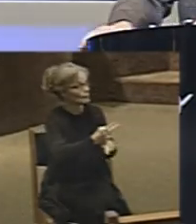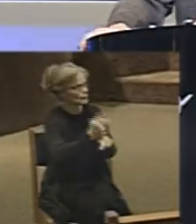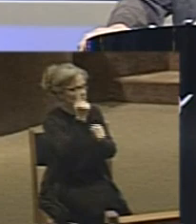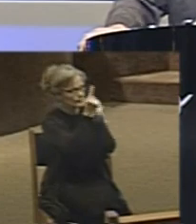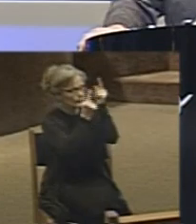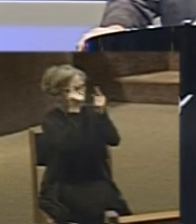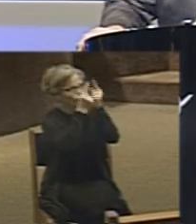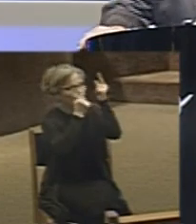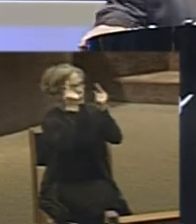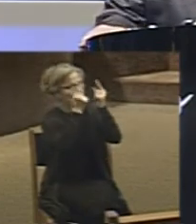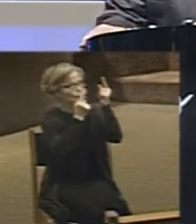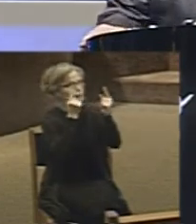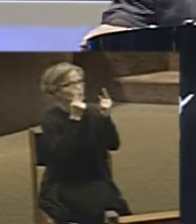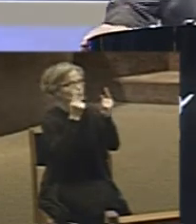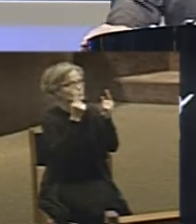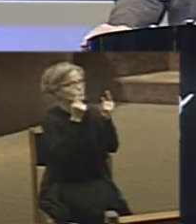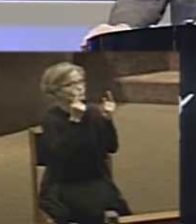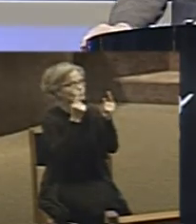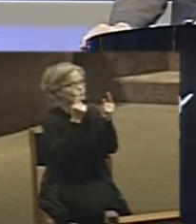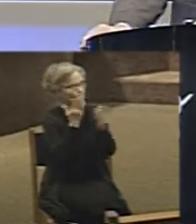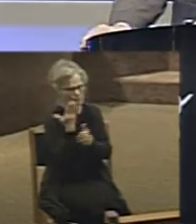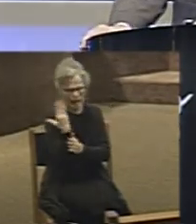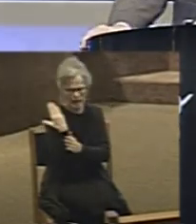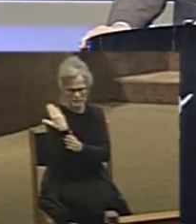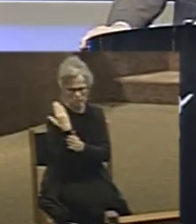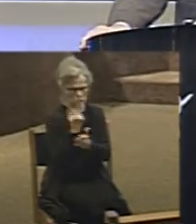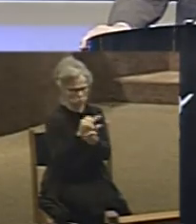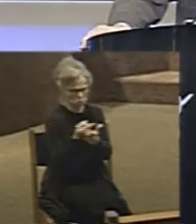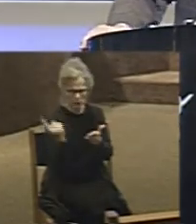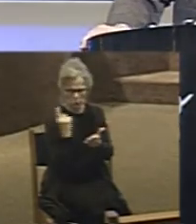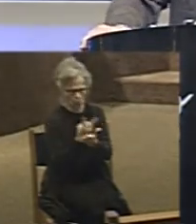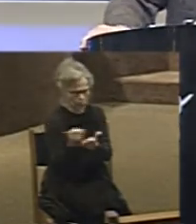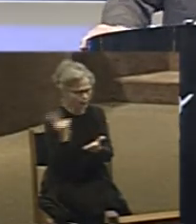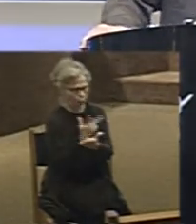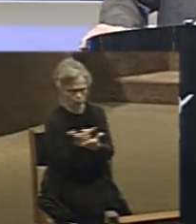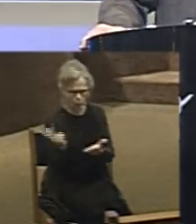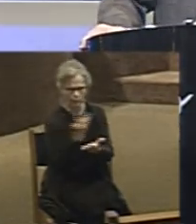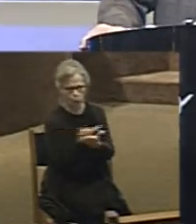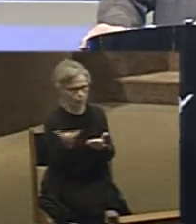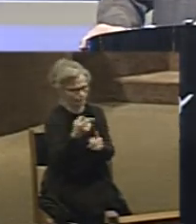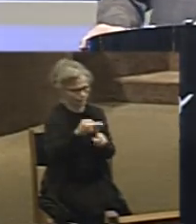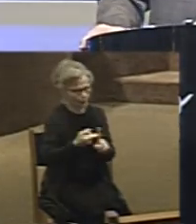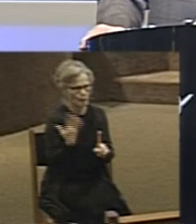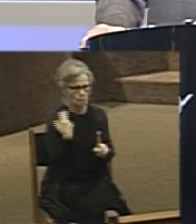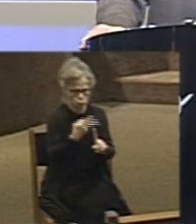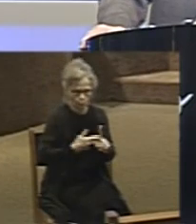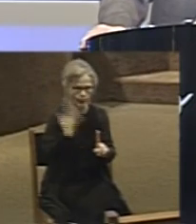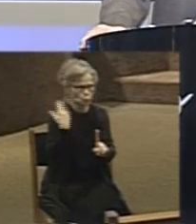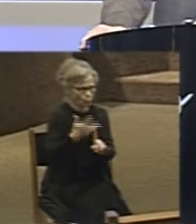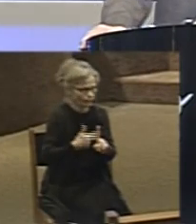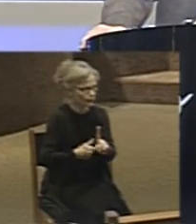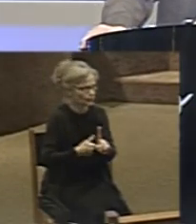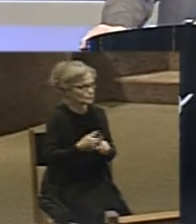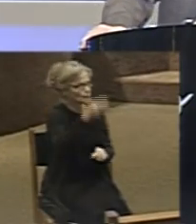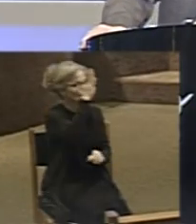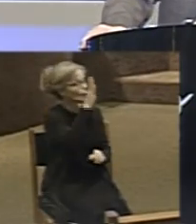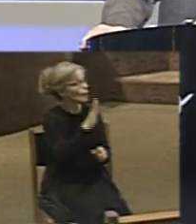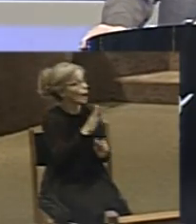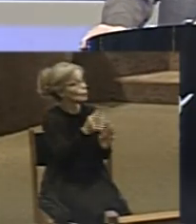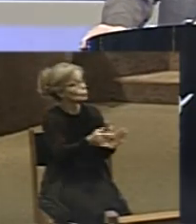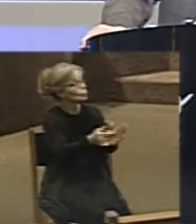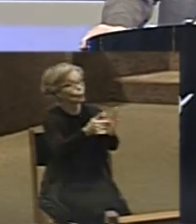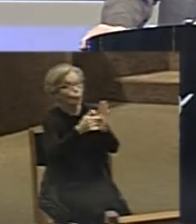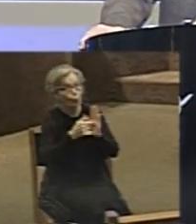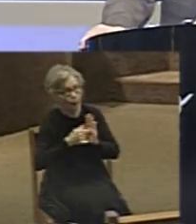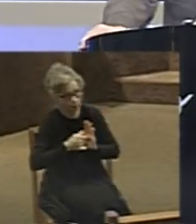considering over these past several weeks and even months, God's mandate.